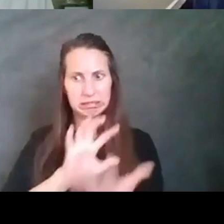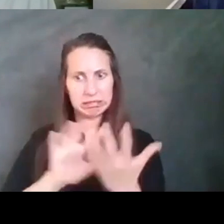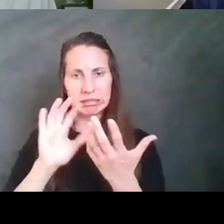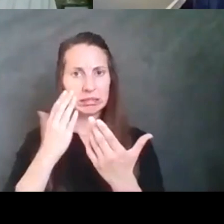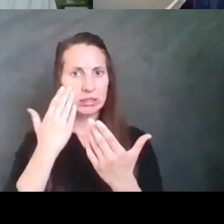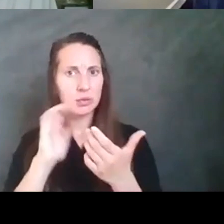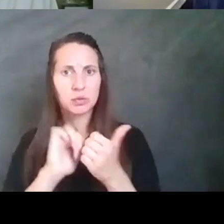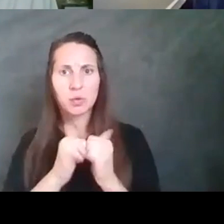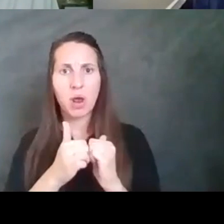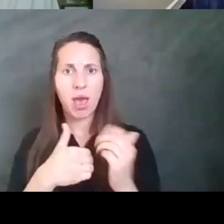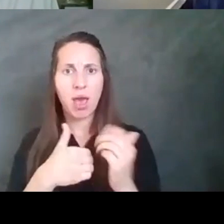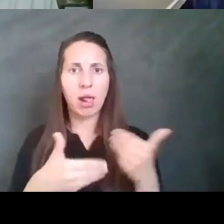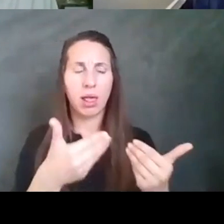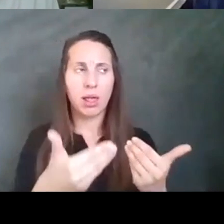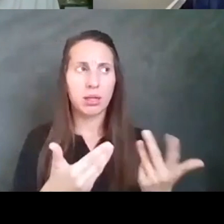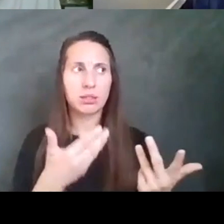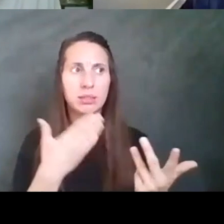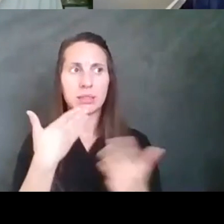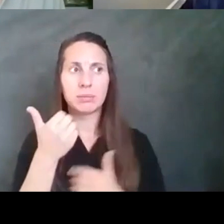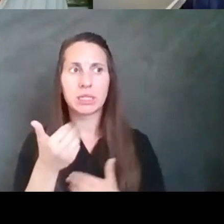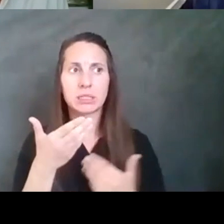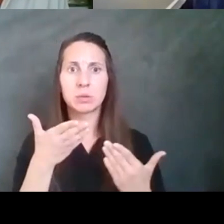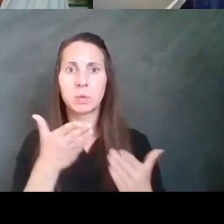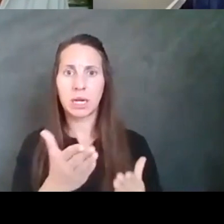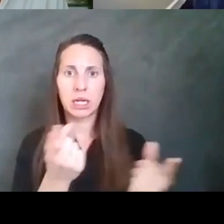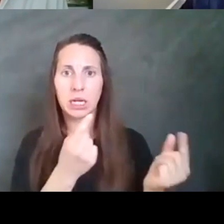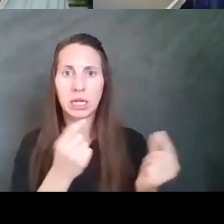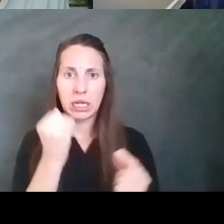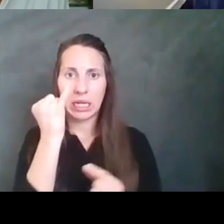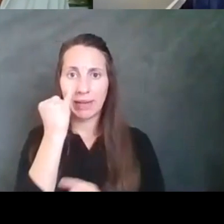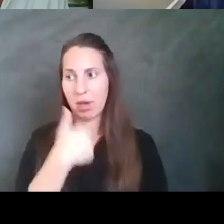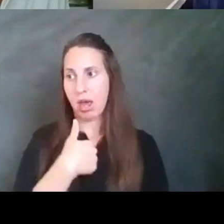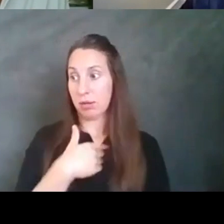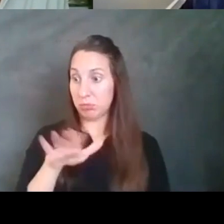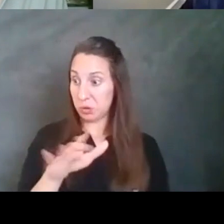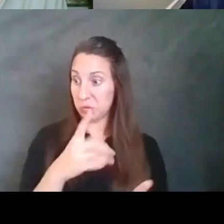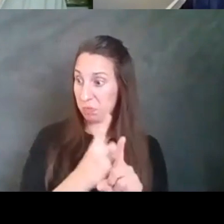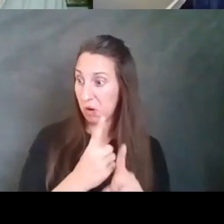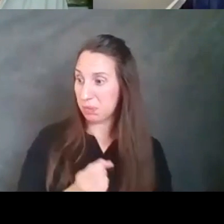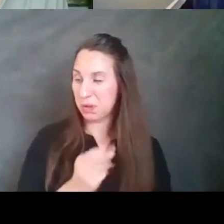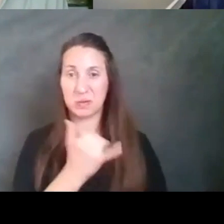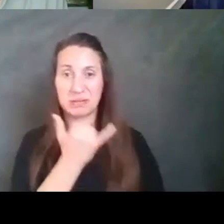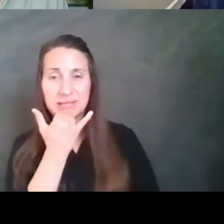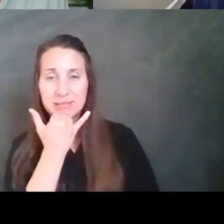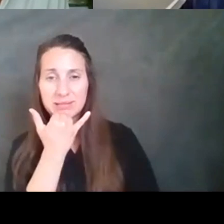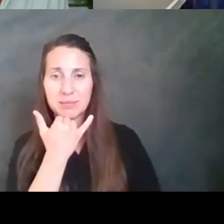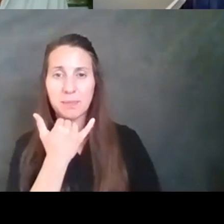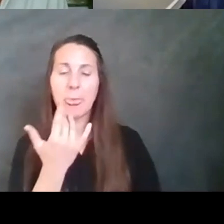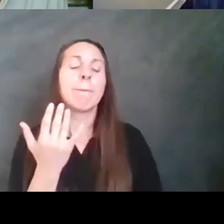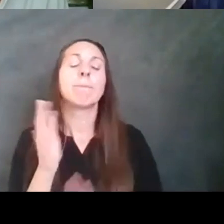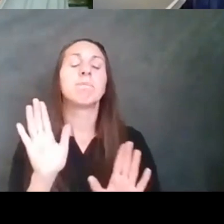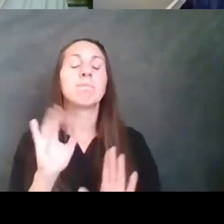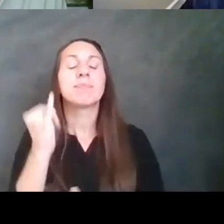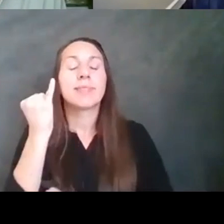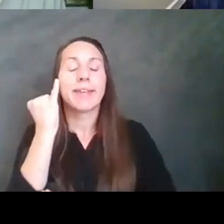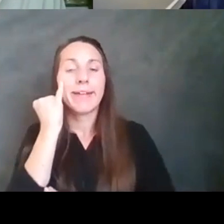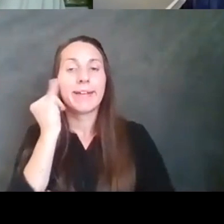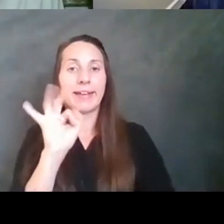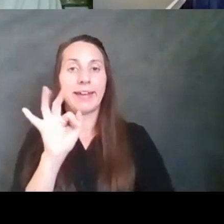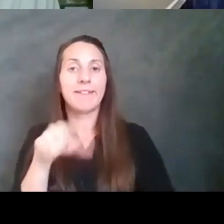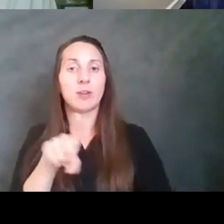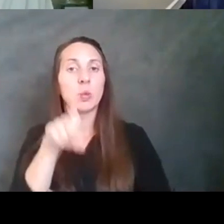not sure whether you're doing something properly, or you're not, if you just need some